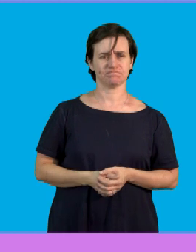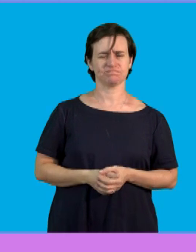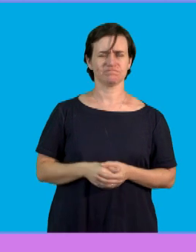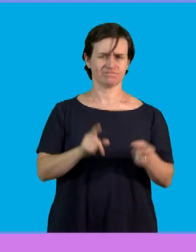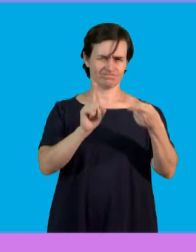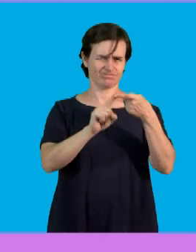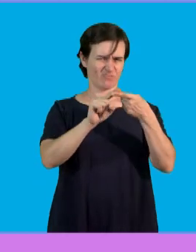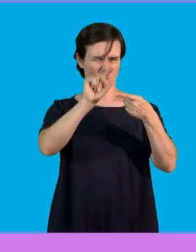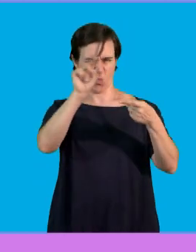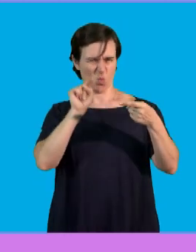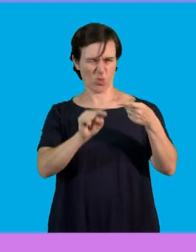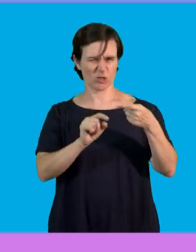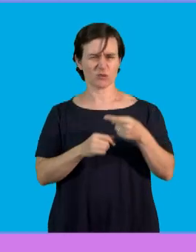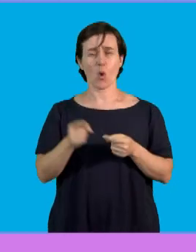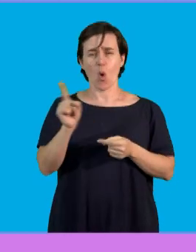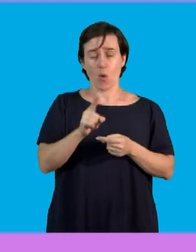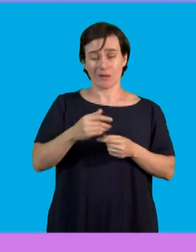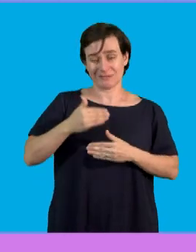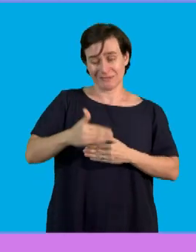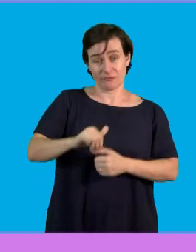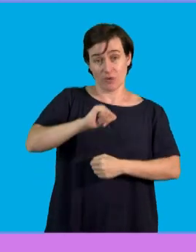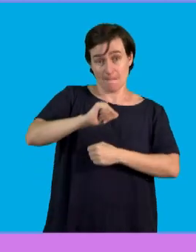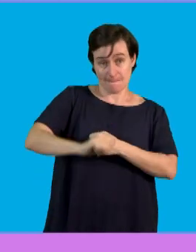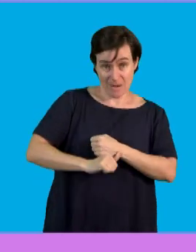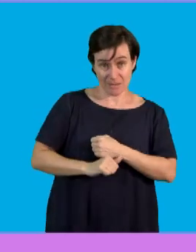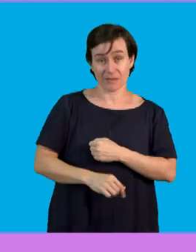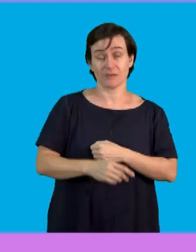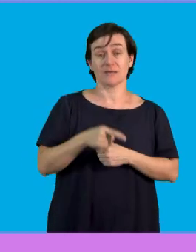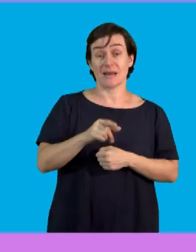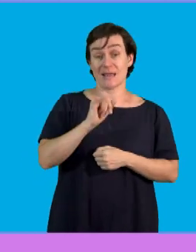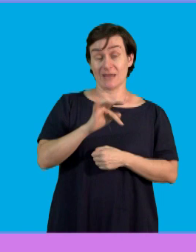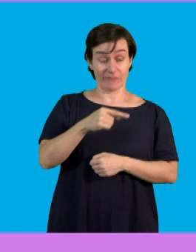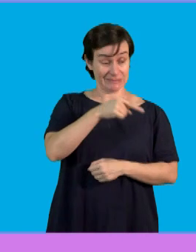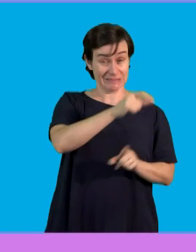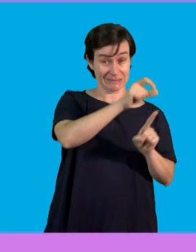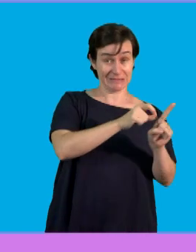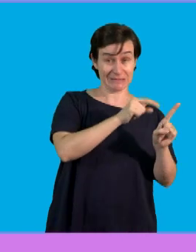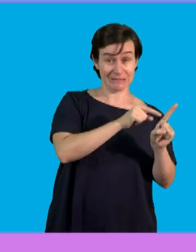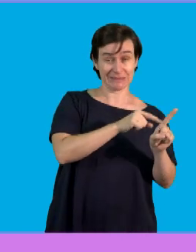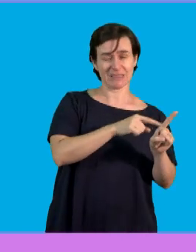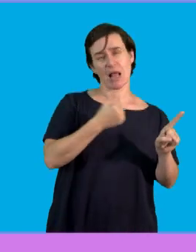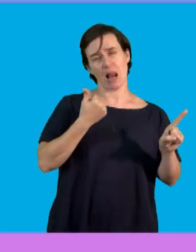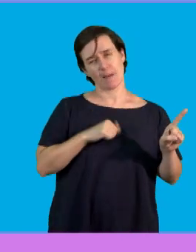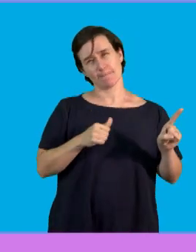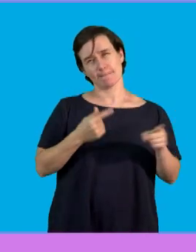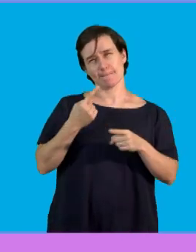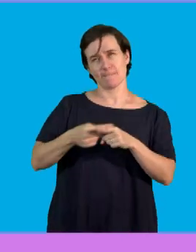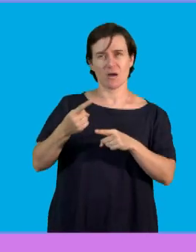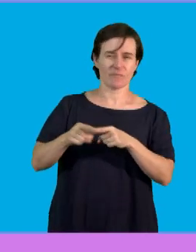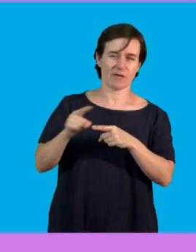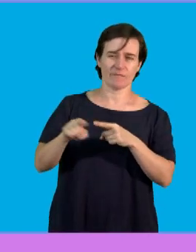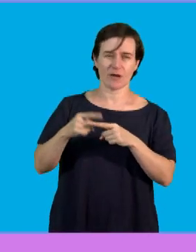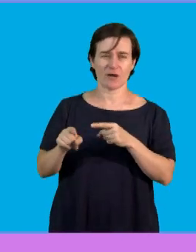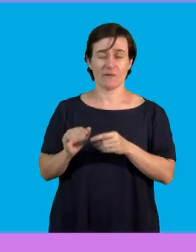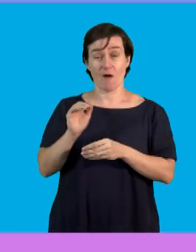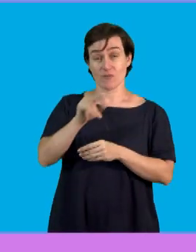It says, what is the monthly installment if Mr. Jones decides to pay the